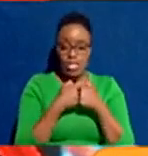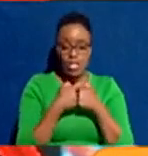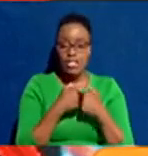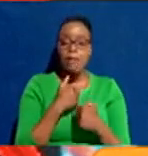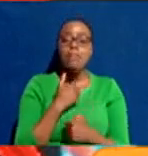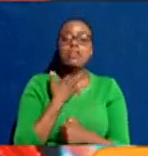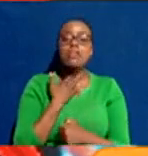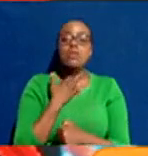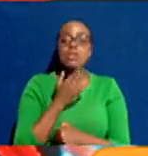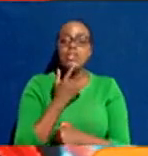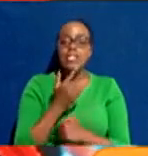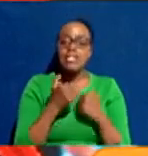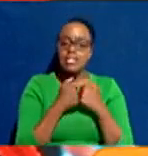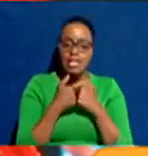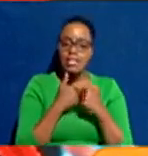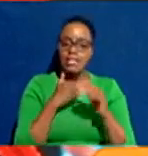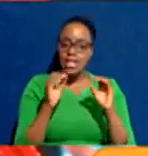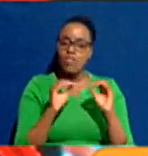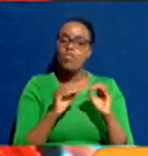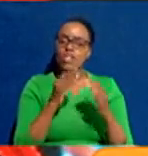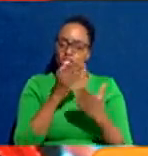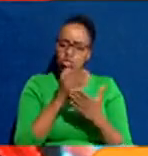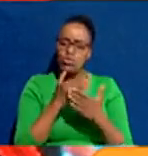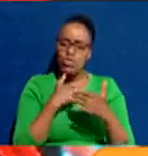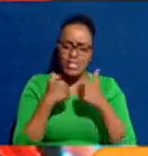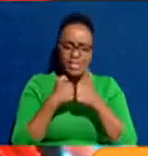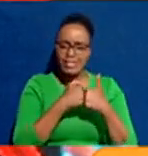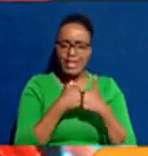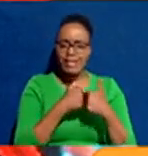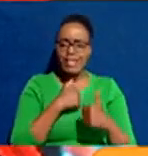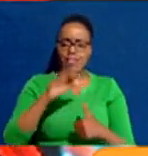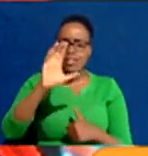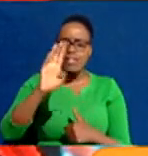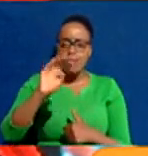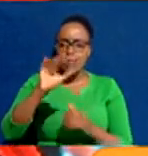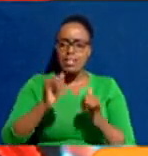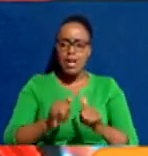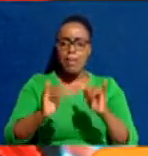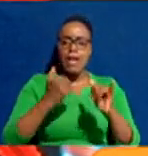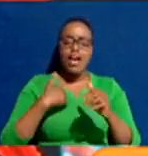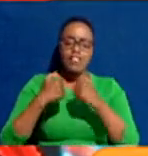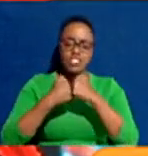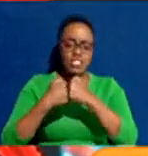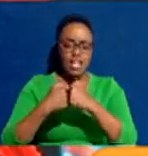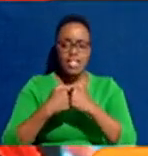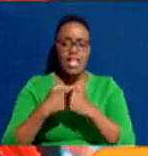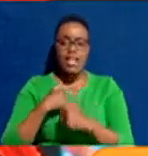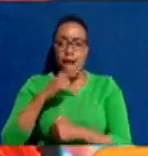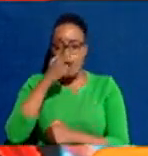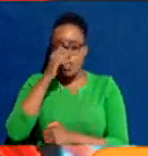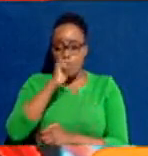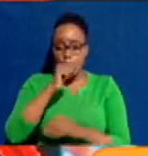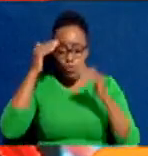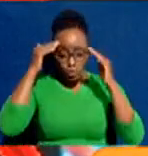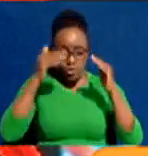don't want to say there are no challenges bedeviling the CBC implementation. There are challenges. And I wish that we could